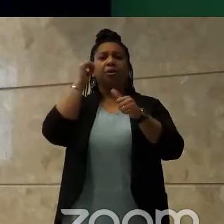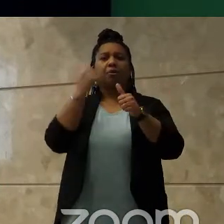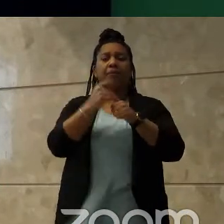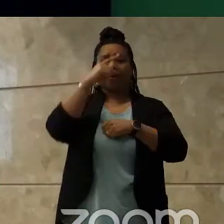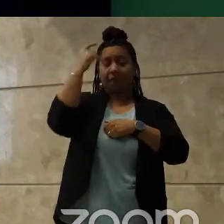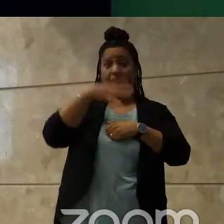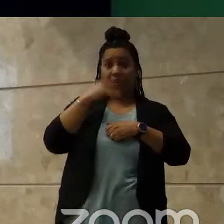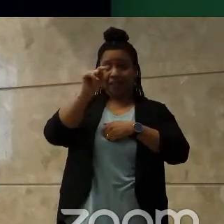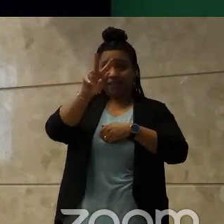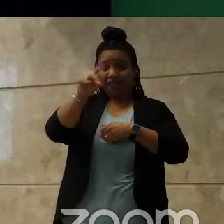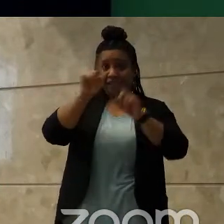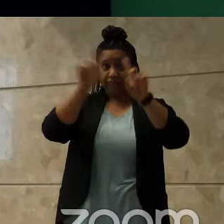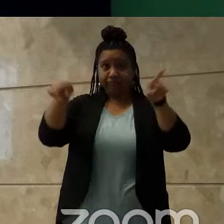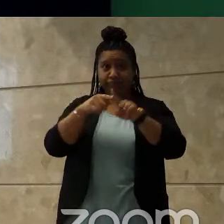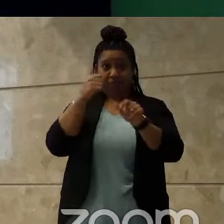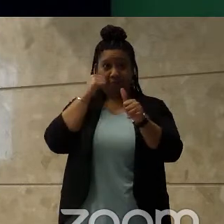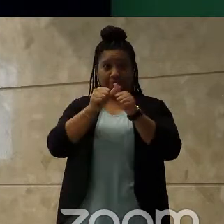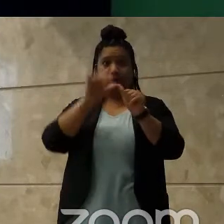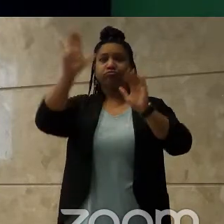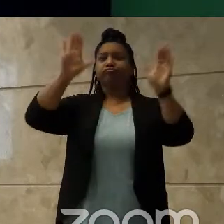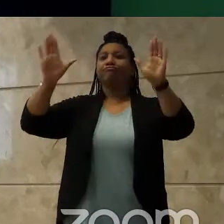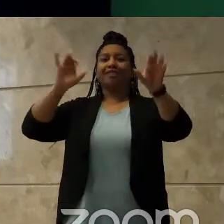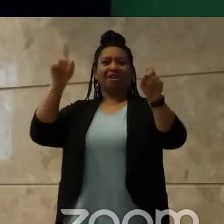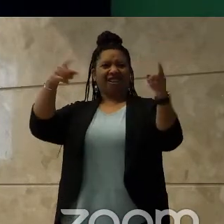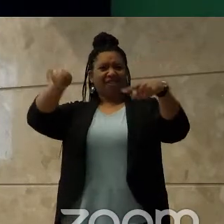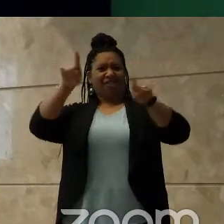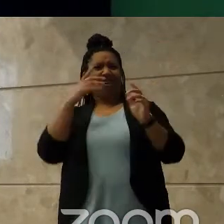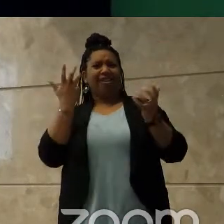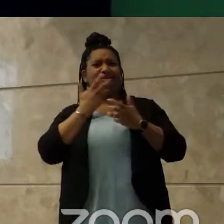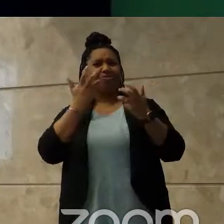TV? Oh, you all look real good.